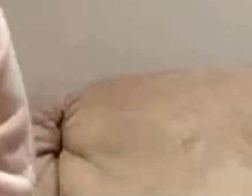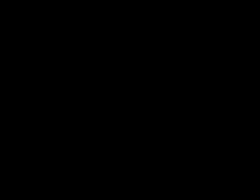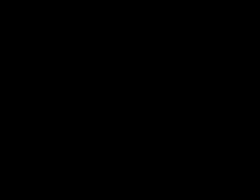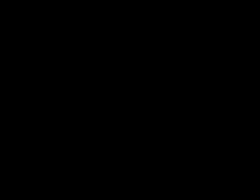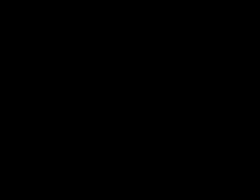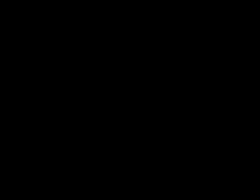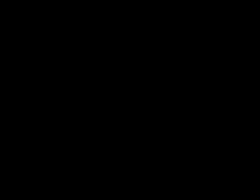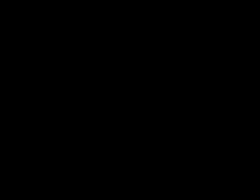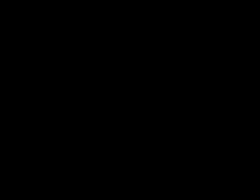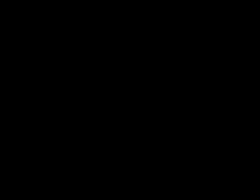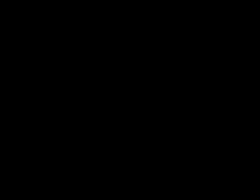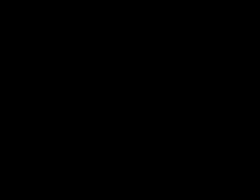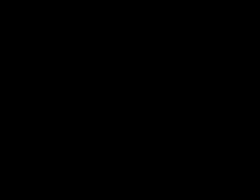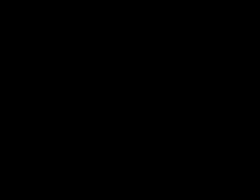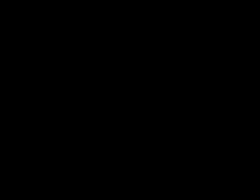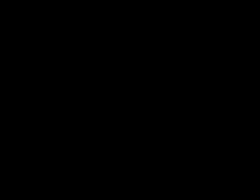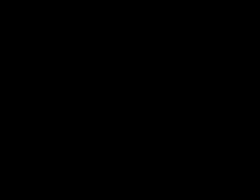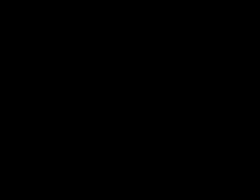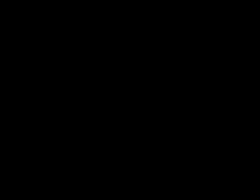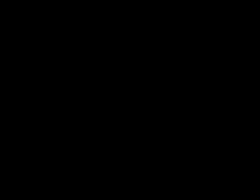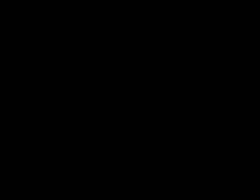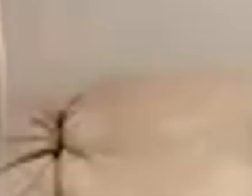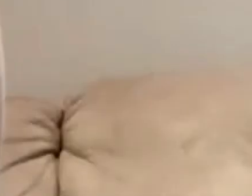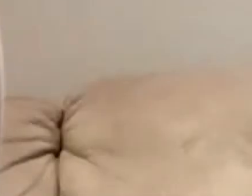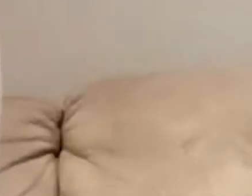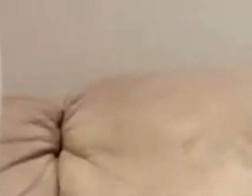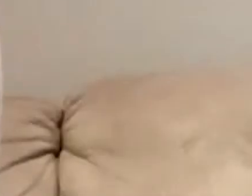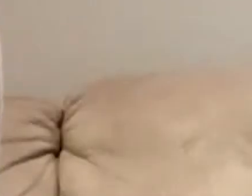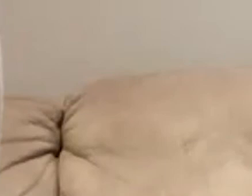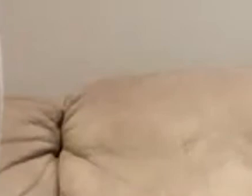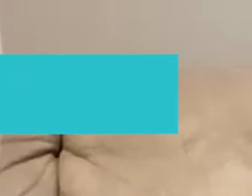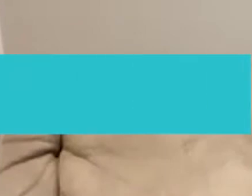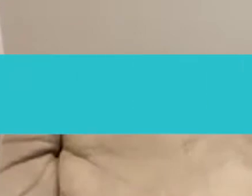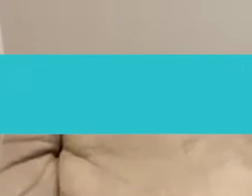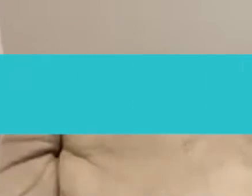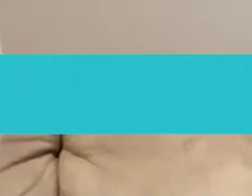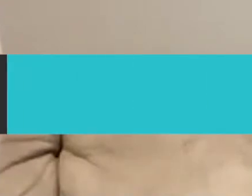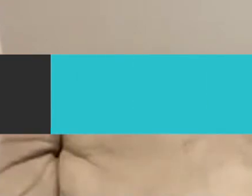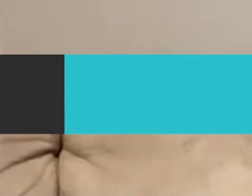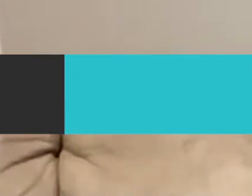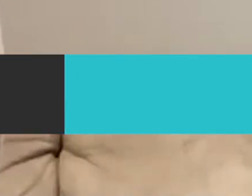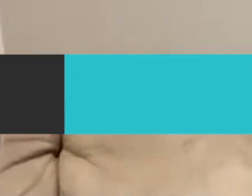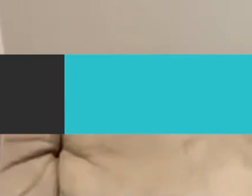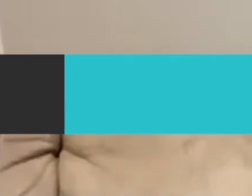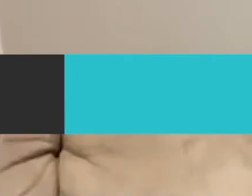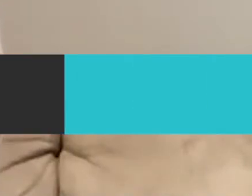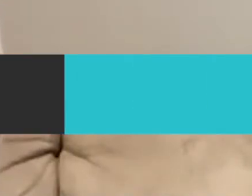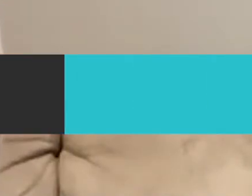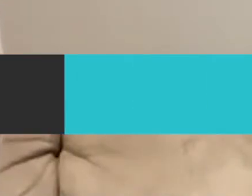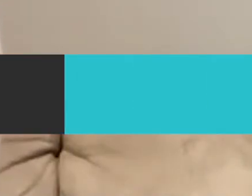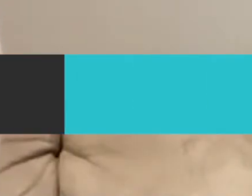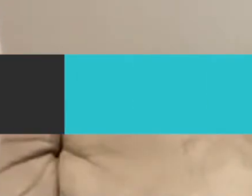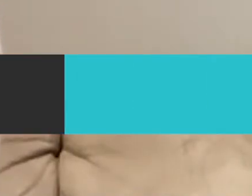votre longue journée. Donc, mon nom, c'est Marie-Hélène Bellavance. Je suis une